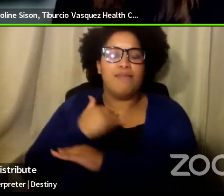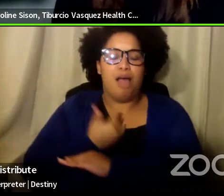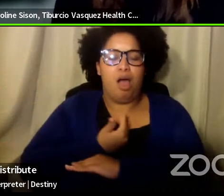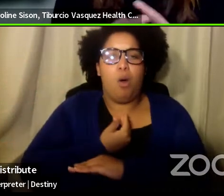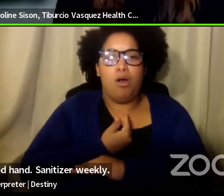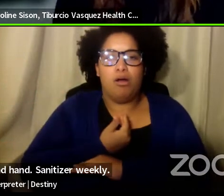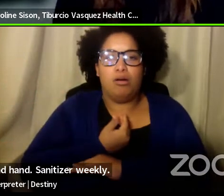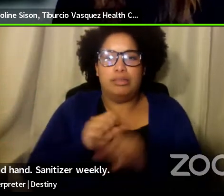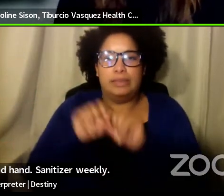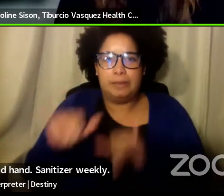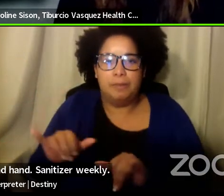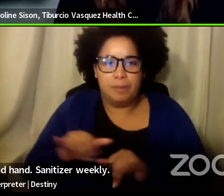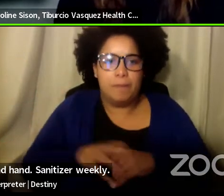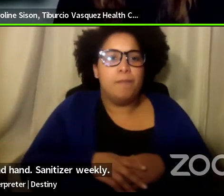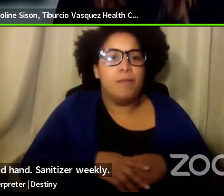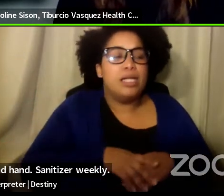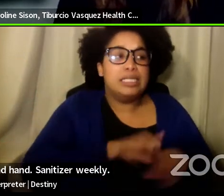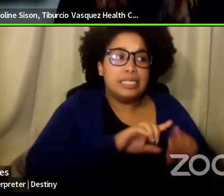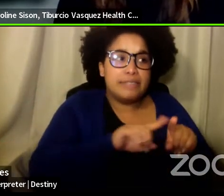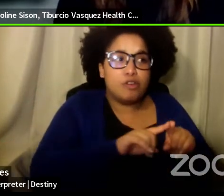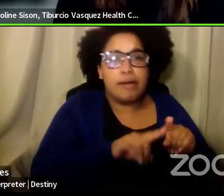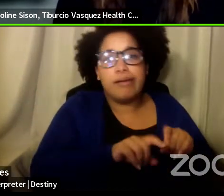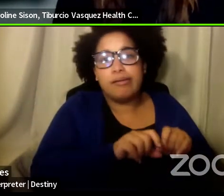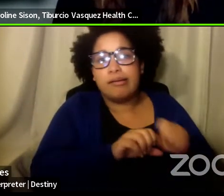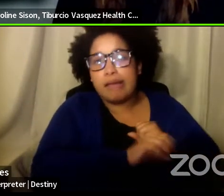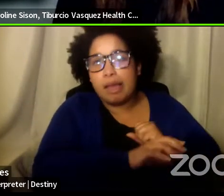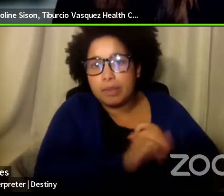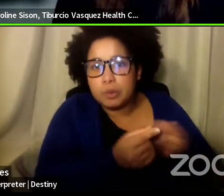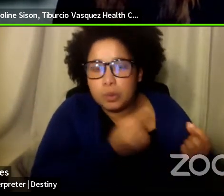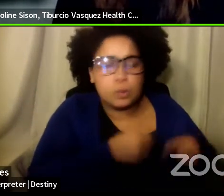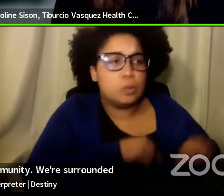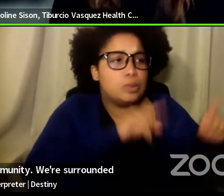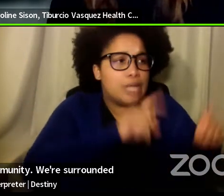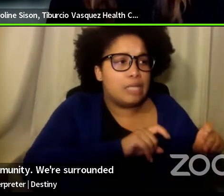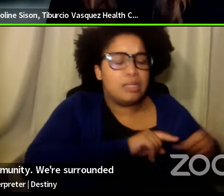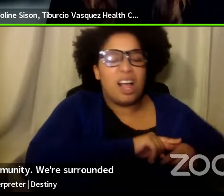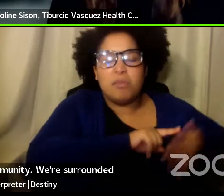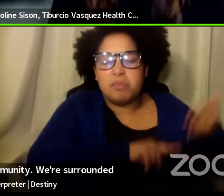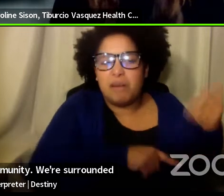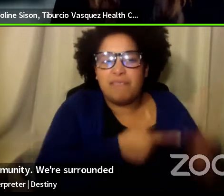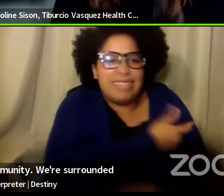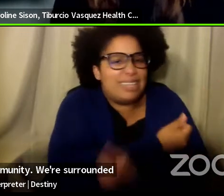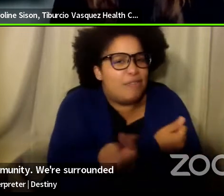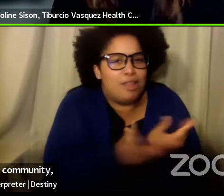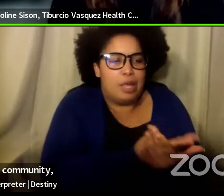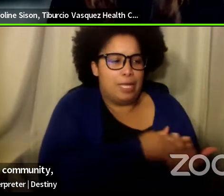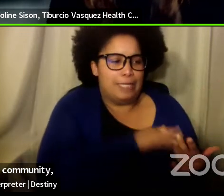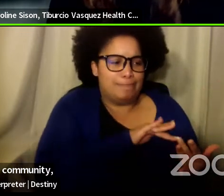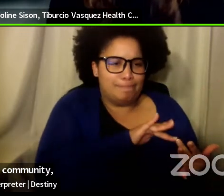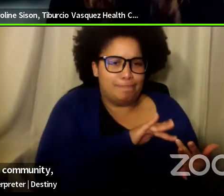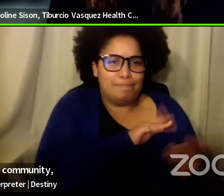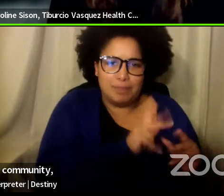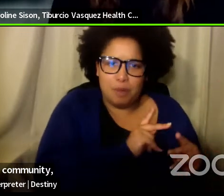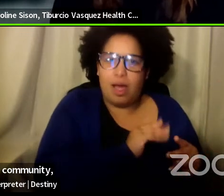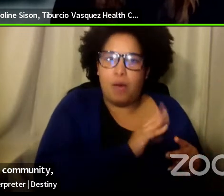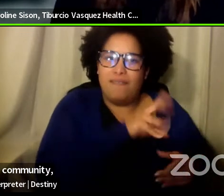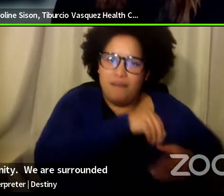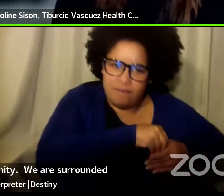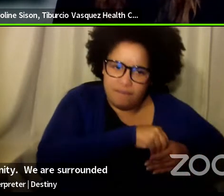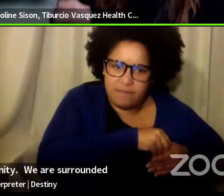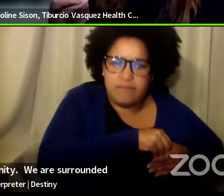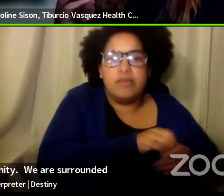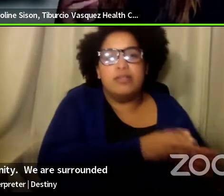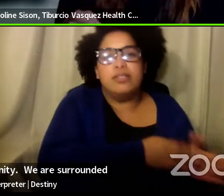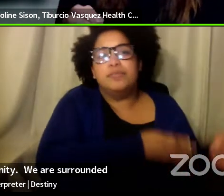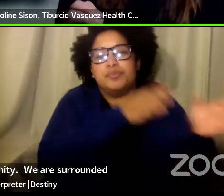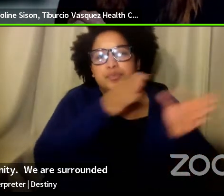related to the different campaigns that we were doing related to COVID testing and vaccinations. We expanded our COVID